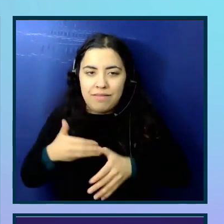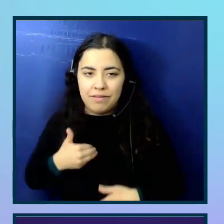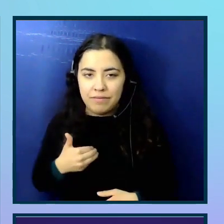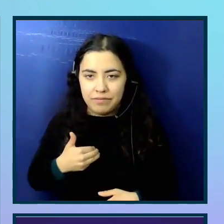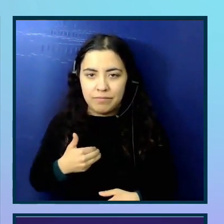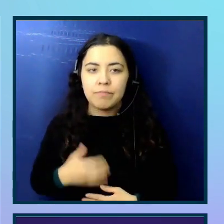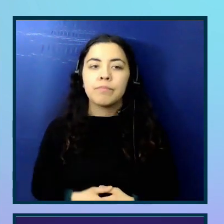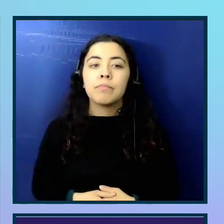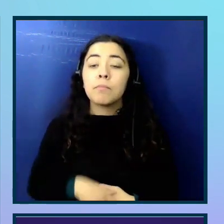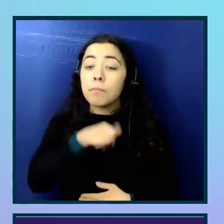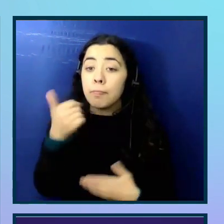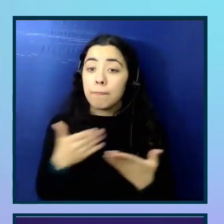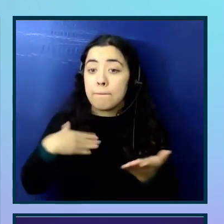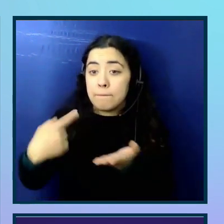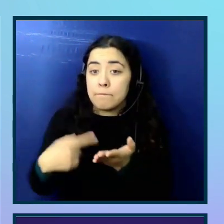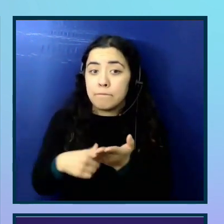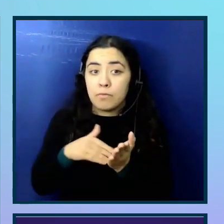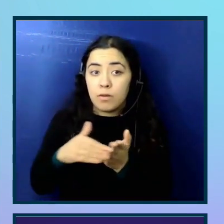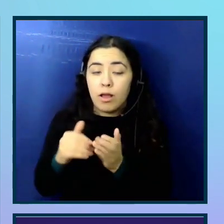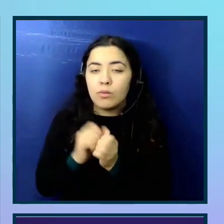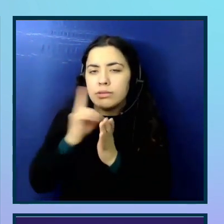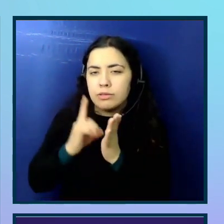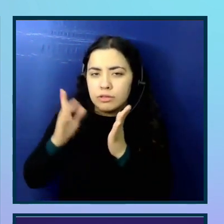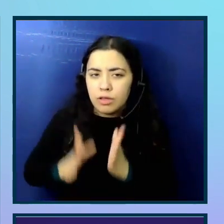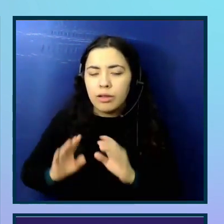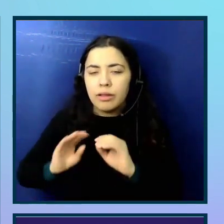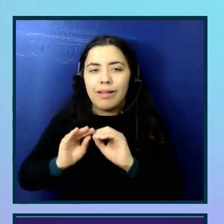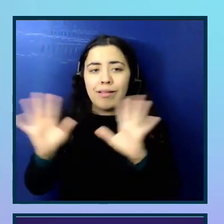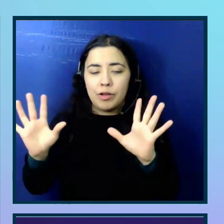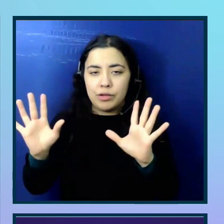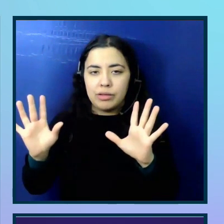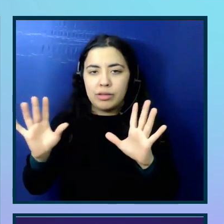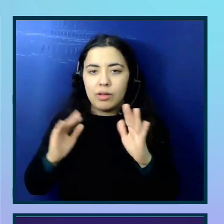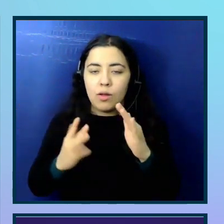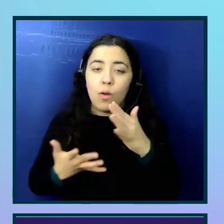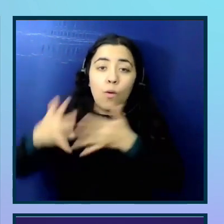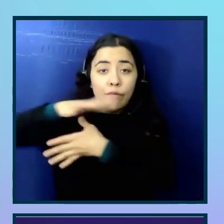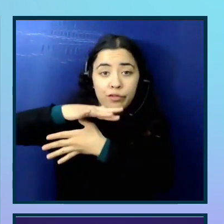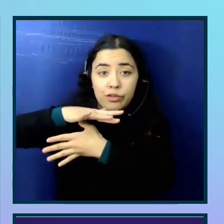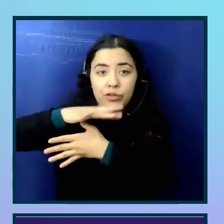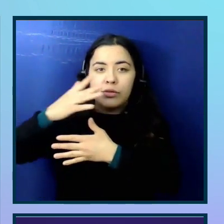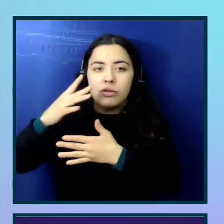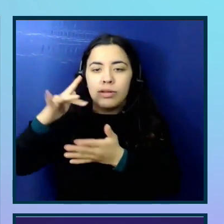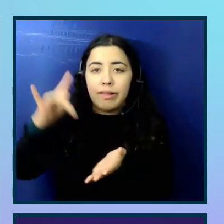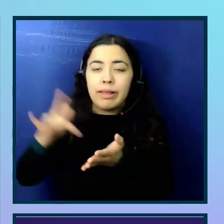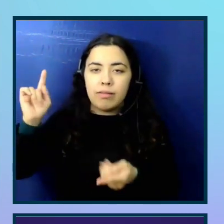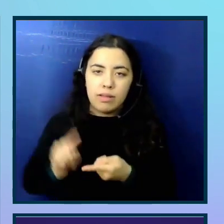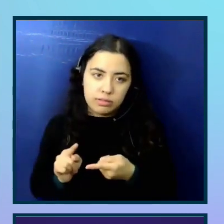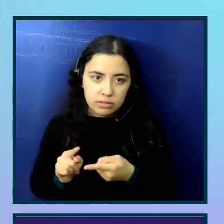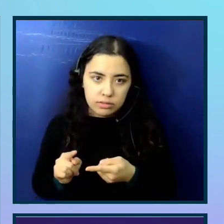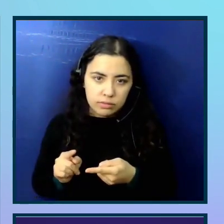A big thing that I talk about a lot when I'm working with designers is clarity over click reduction. So there are 2 things that